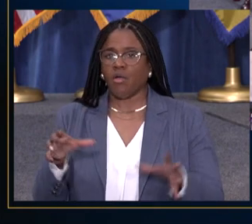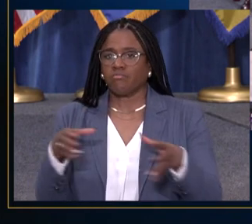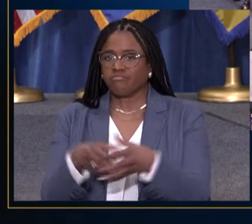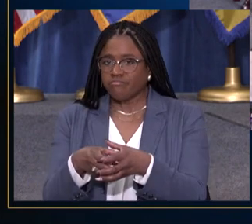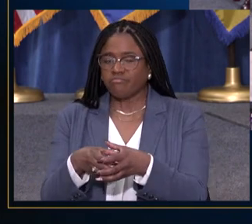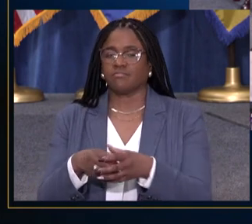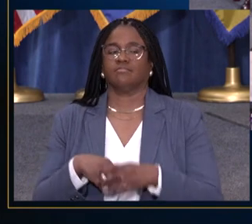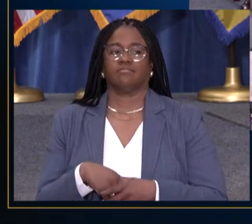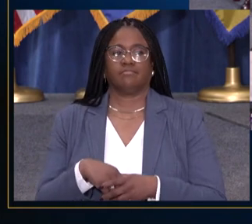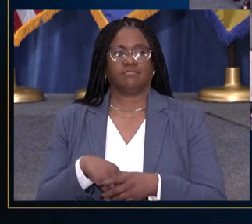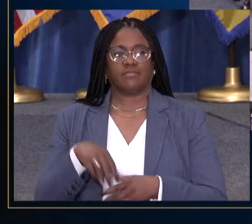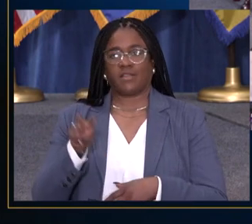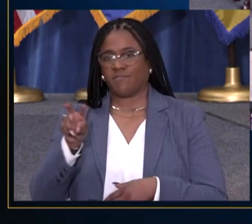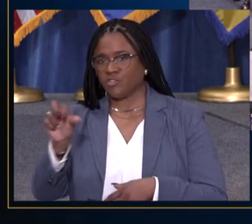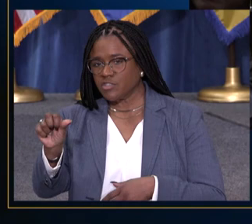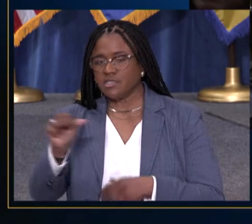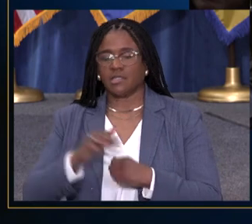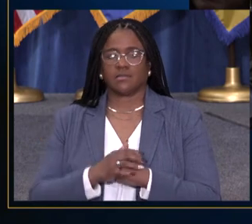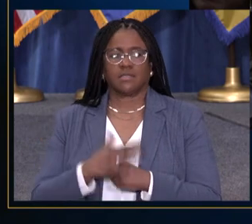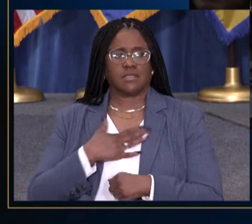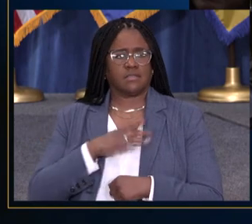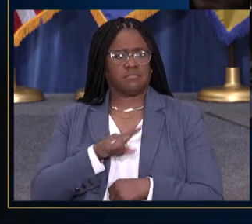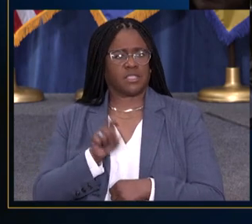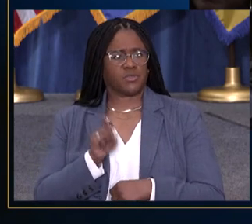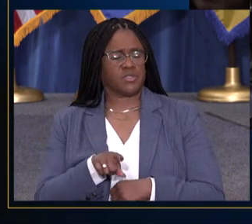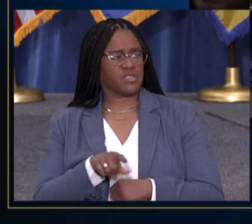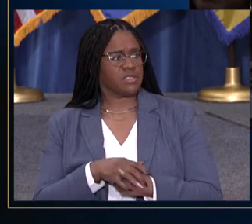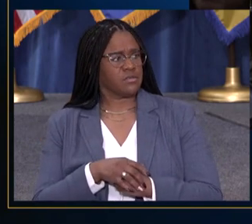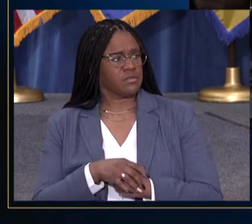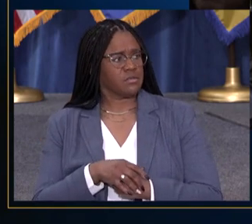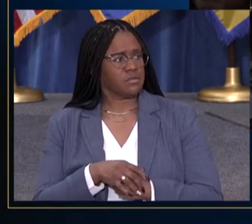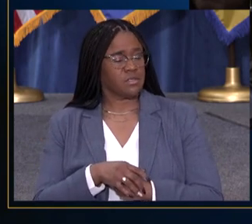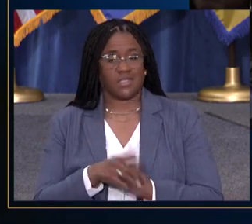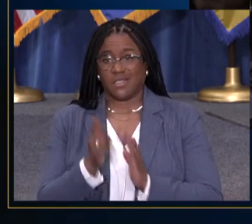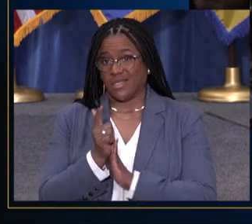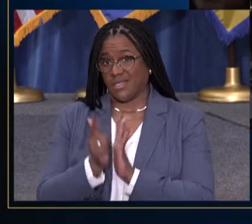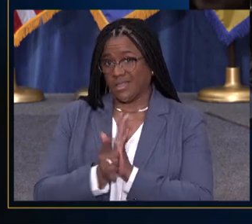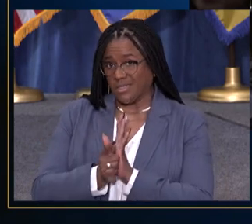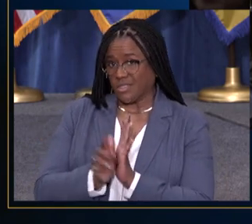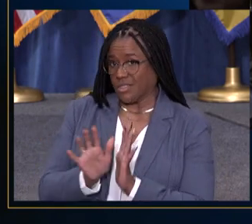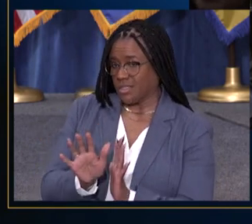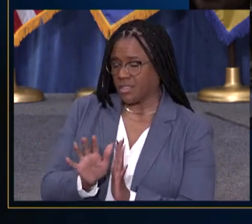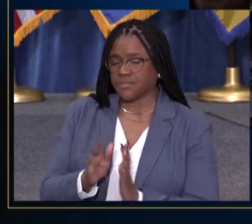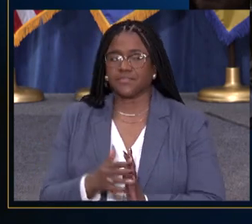Justice Organization in Virginia. My question is sort of a legal one.